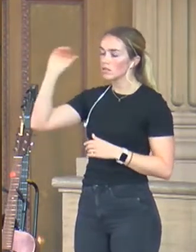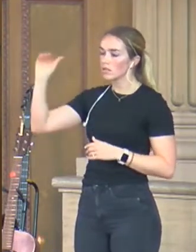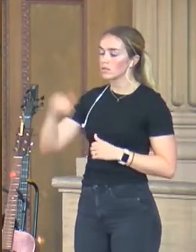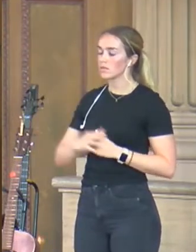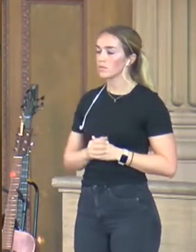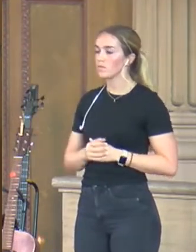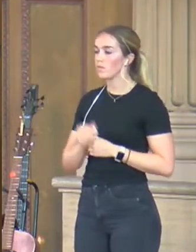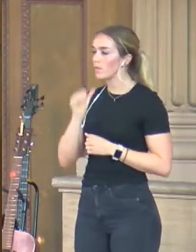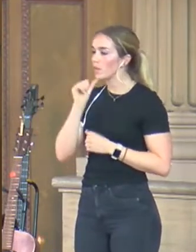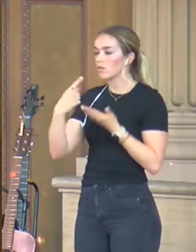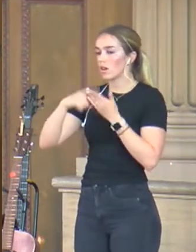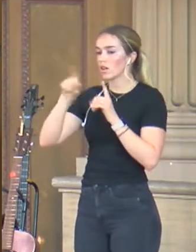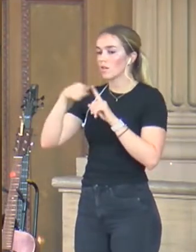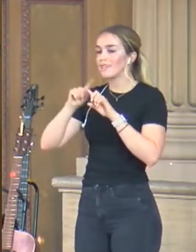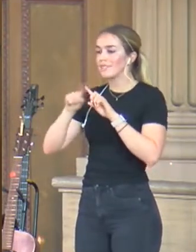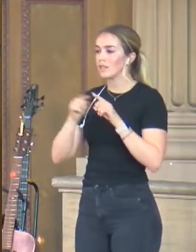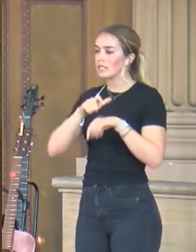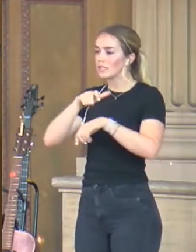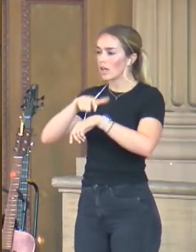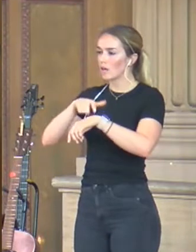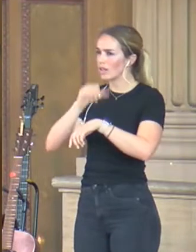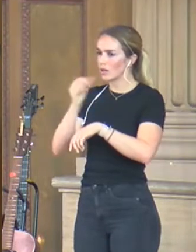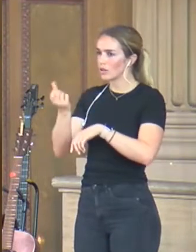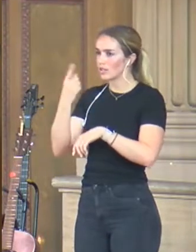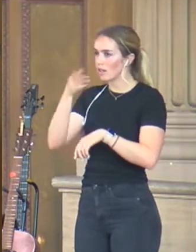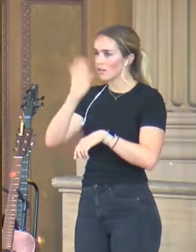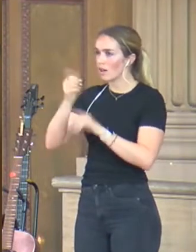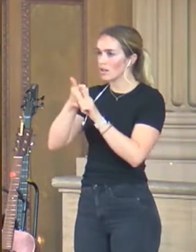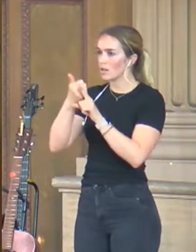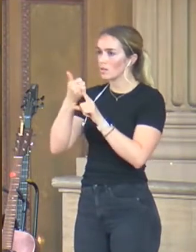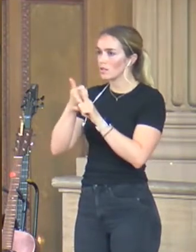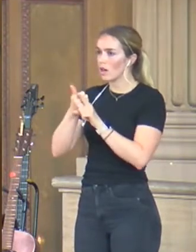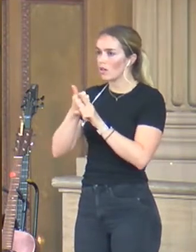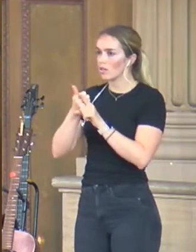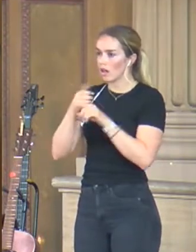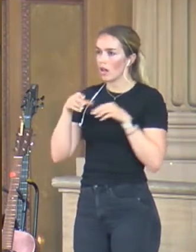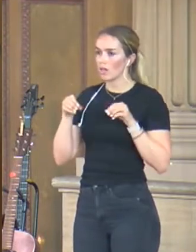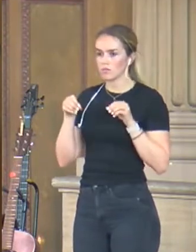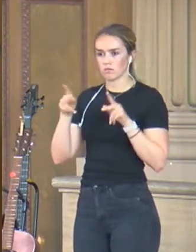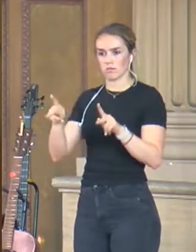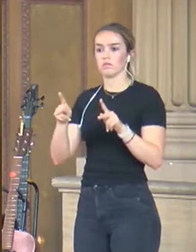We don't talk about the fact that we don't understand why God seems to be allowing troubles in our lives.